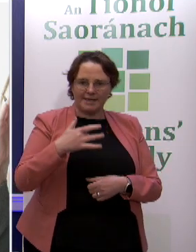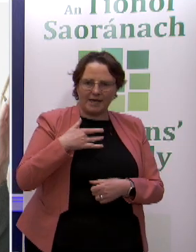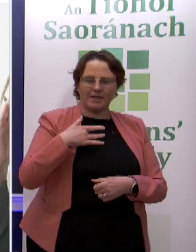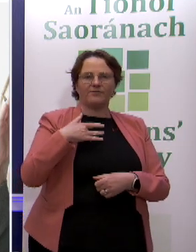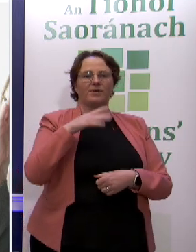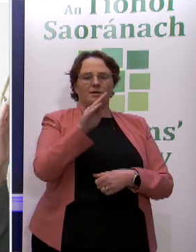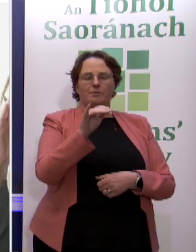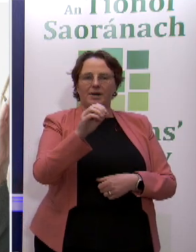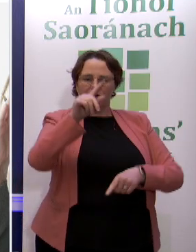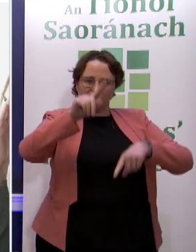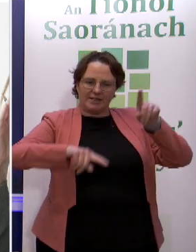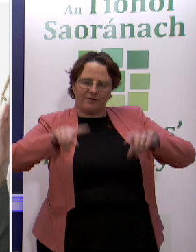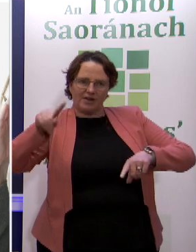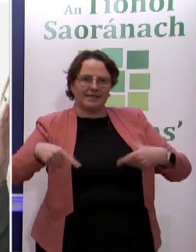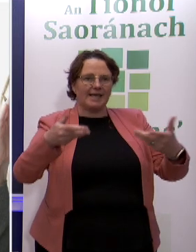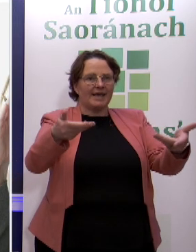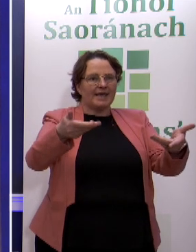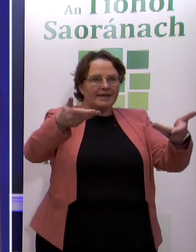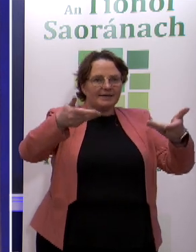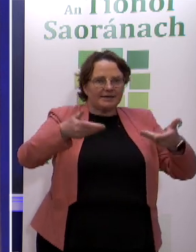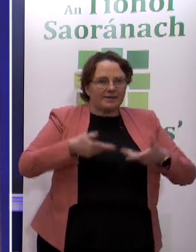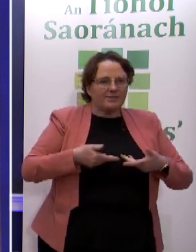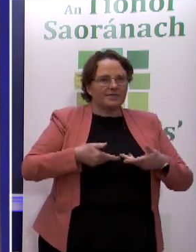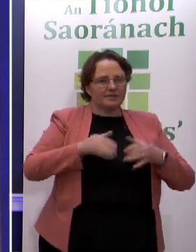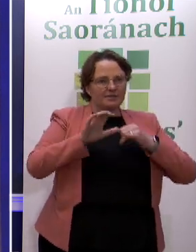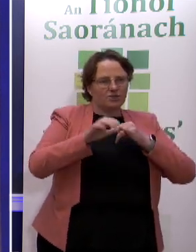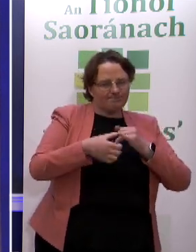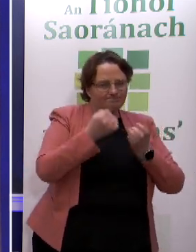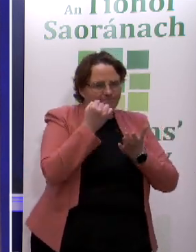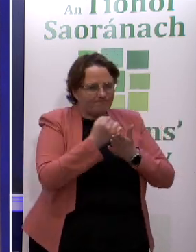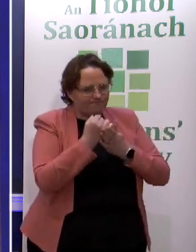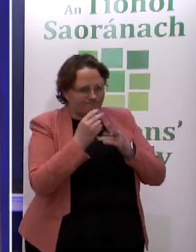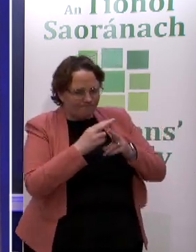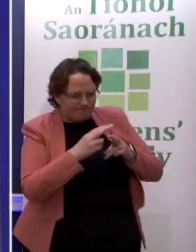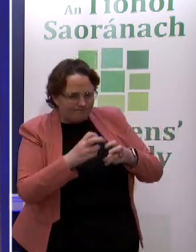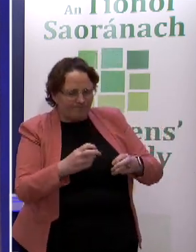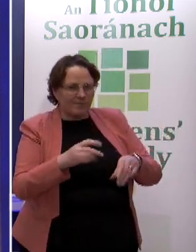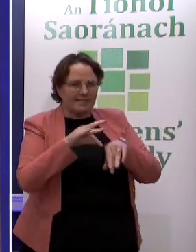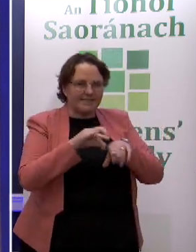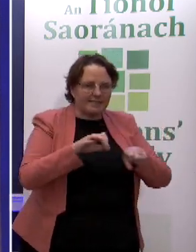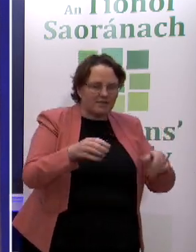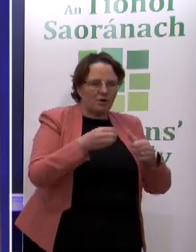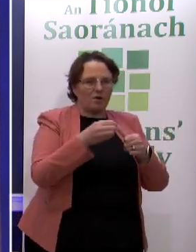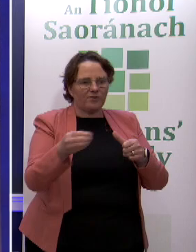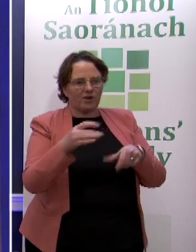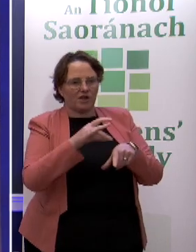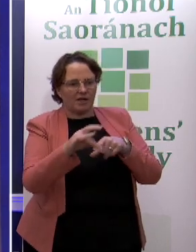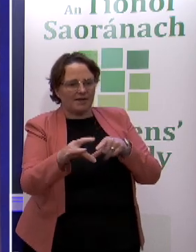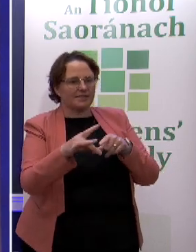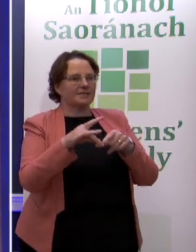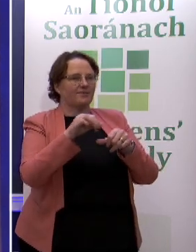variety of life gives us the opportunity to study diseases and how other organisms react and